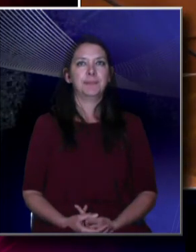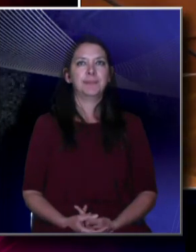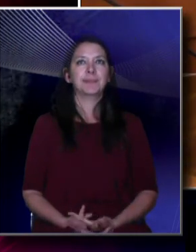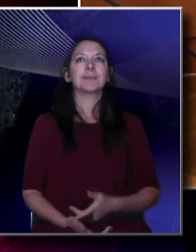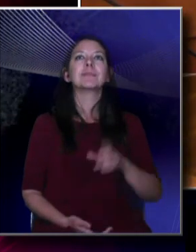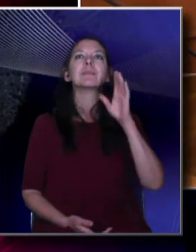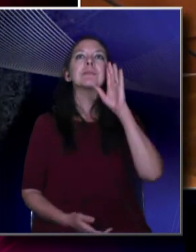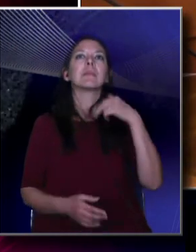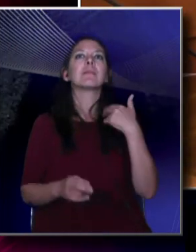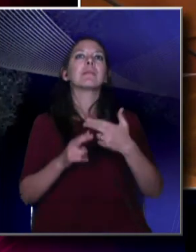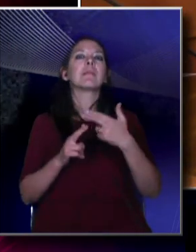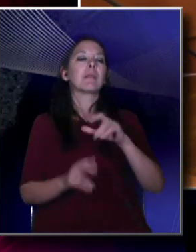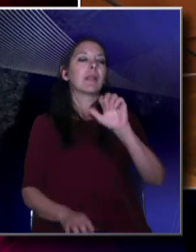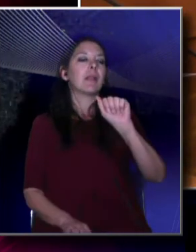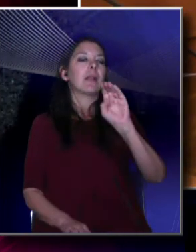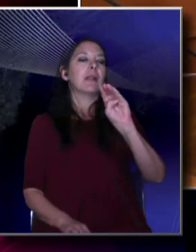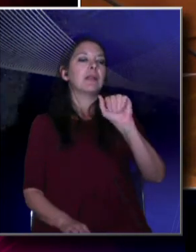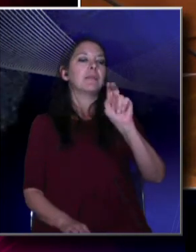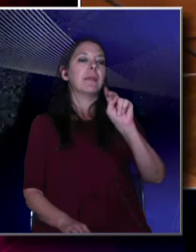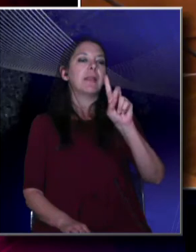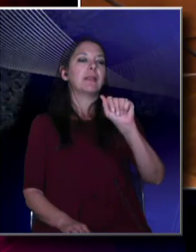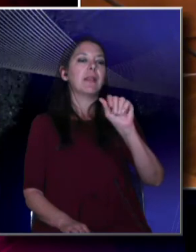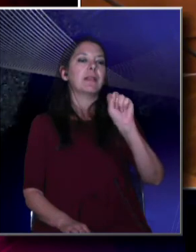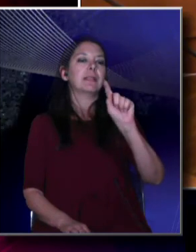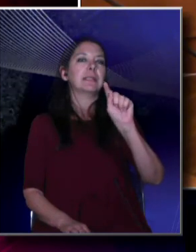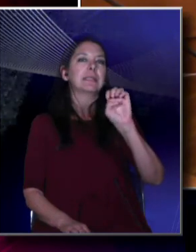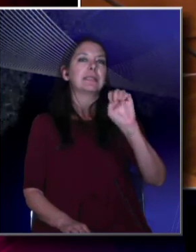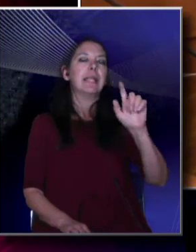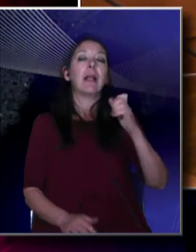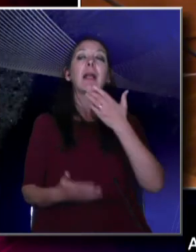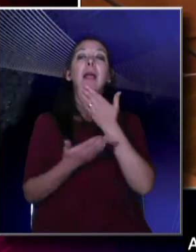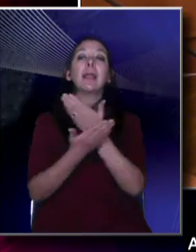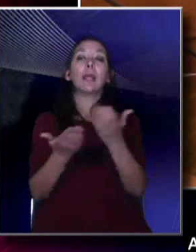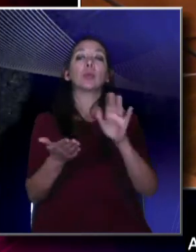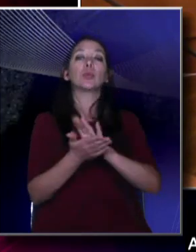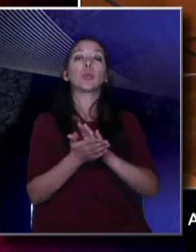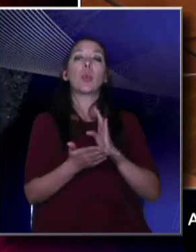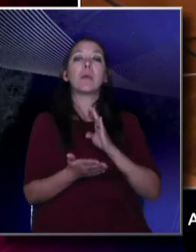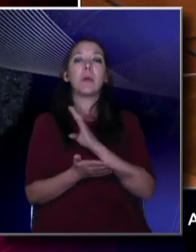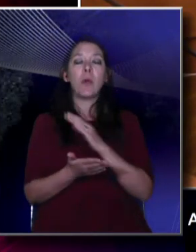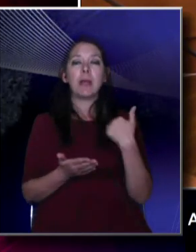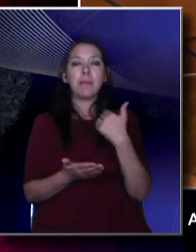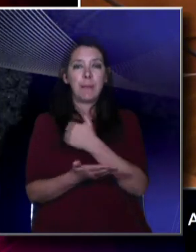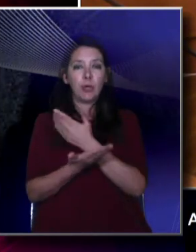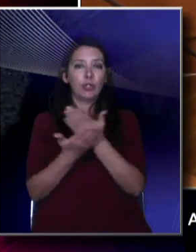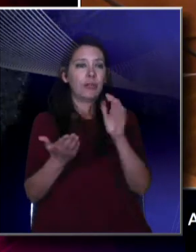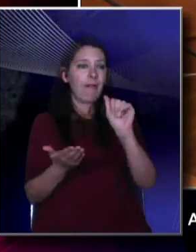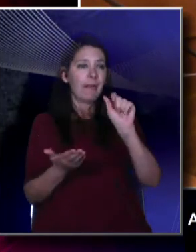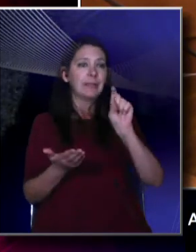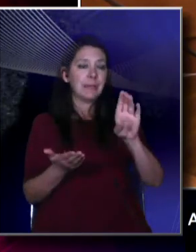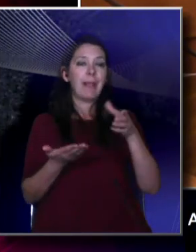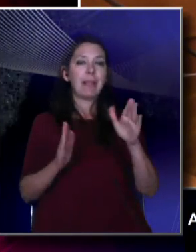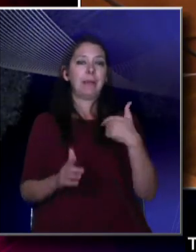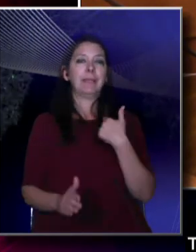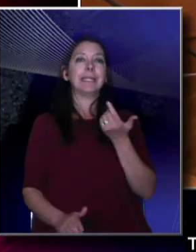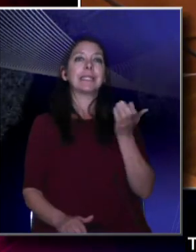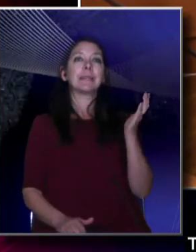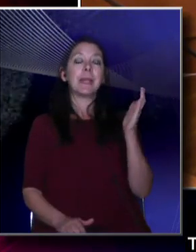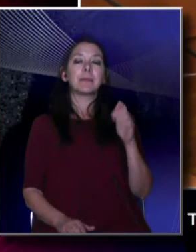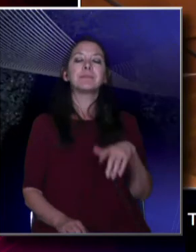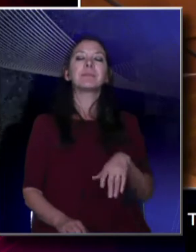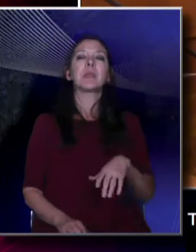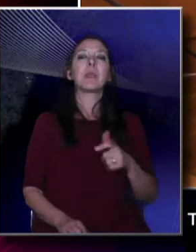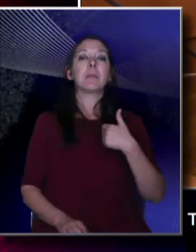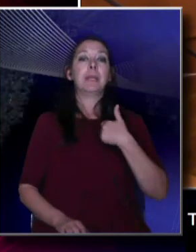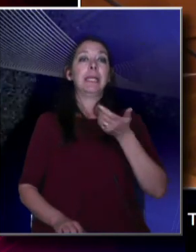Hello, my name is Amanda Steele. Thank you, ASDB school board members, for allowing me to speak tonight. Tonight, I want to direct my